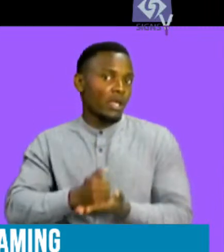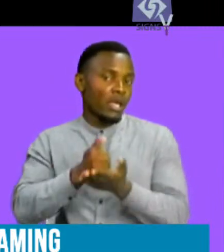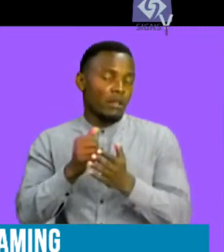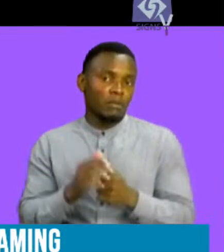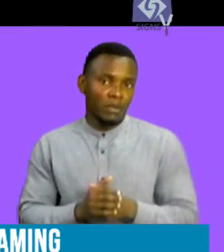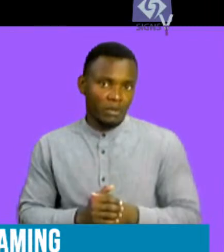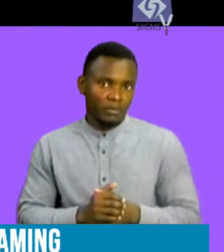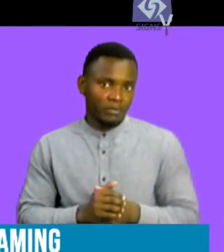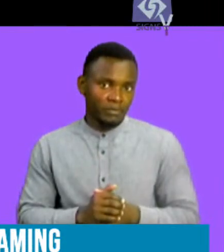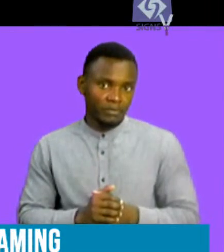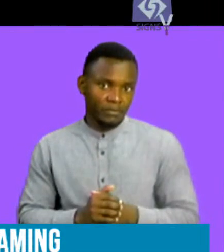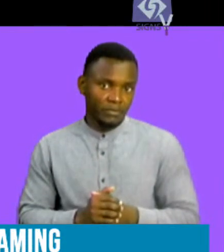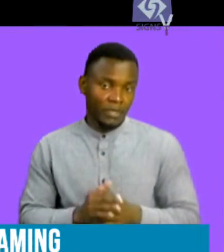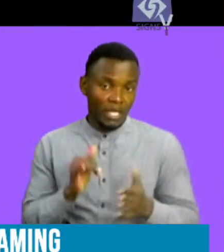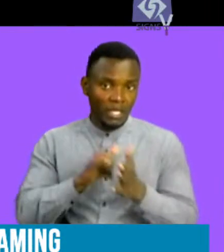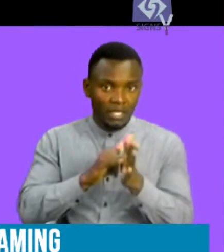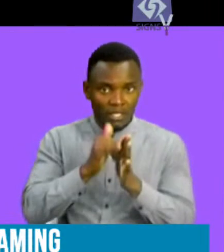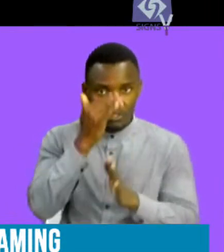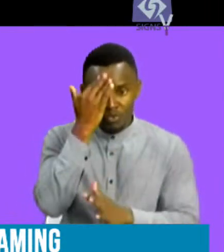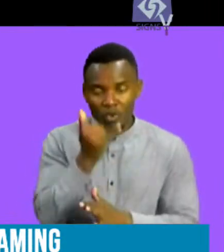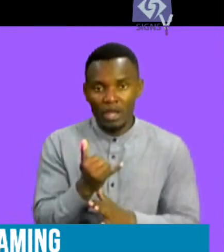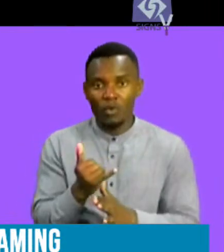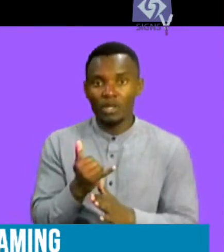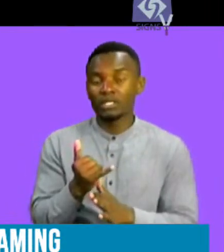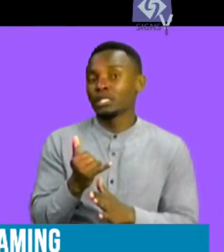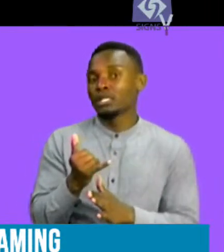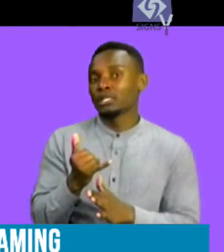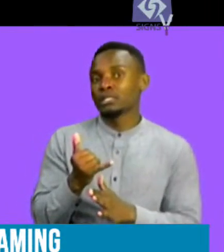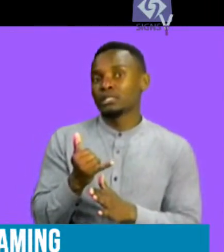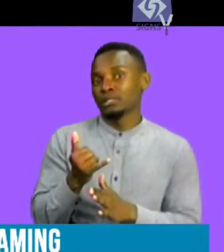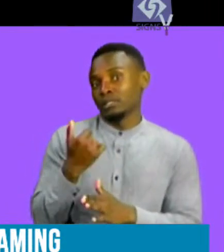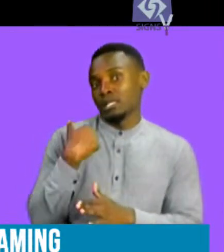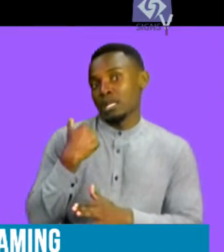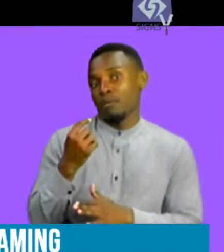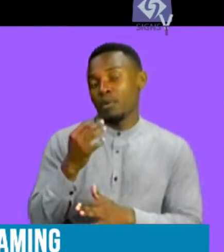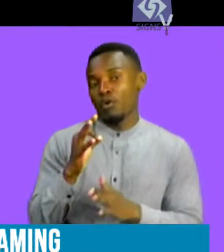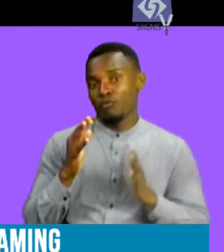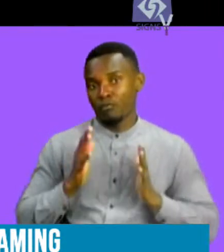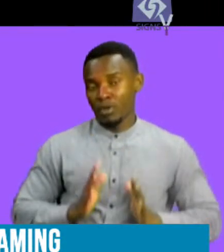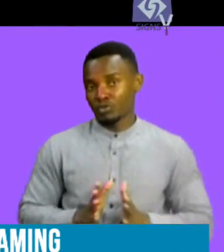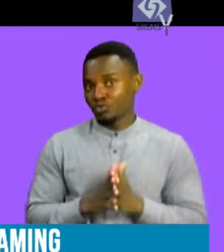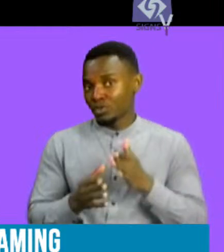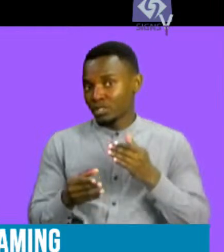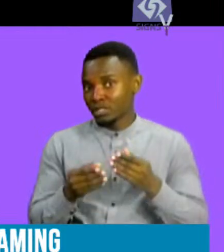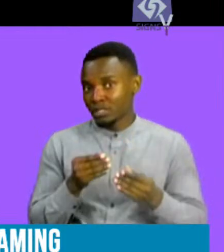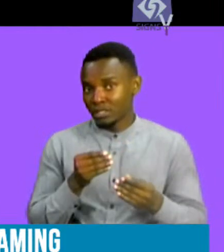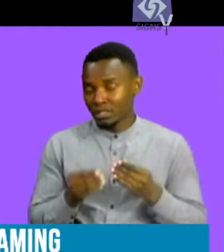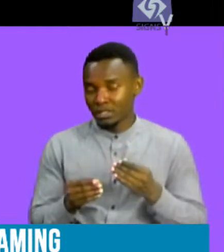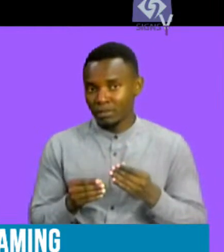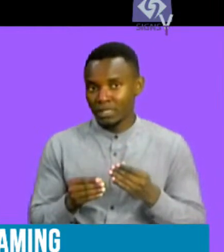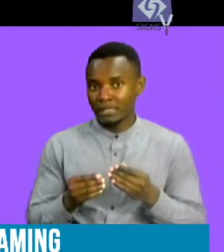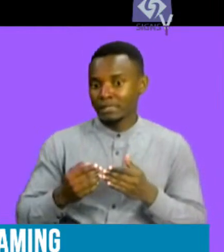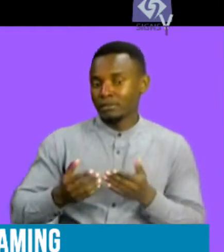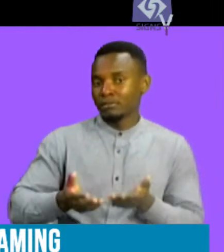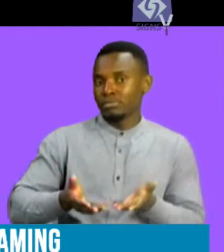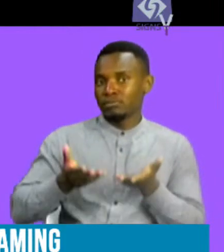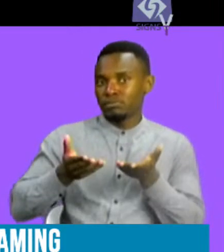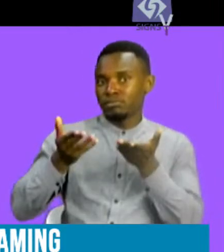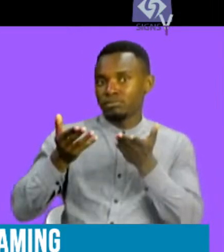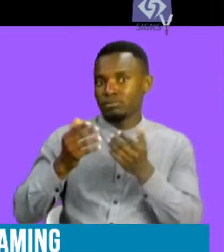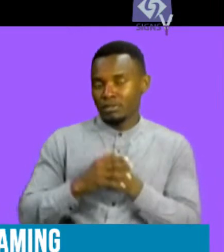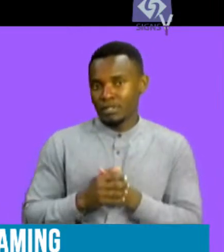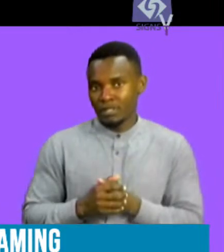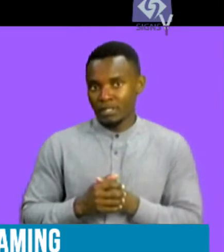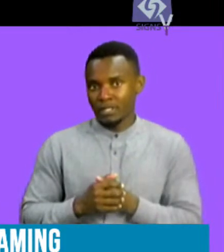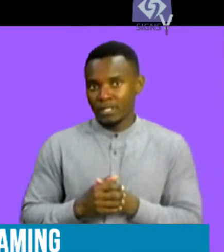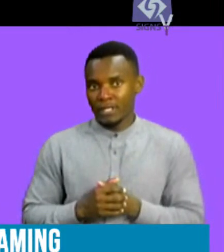So you see that is why the number is getting big, and also unwanted pregnancies. For example,